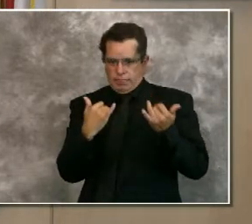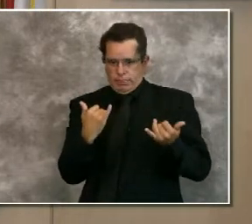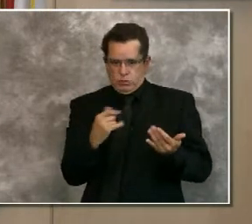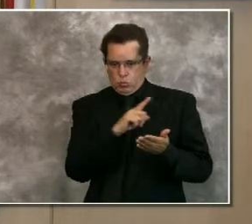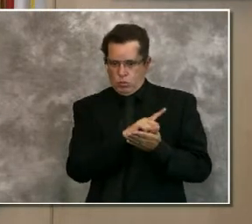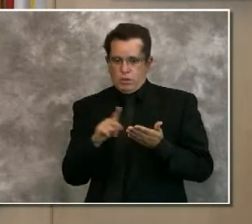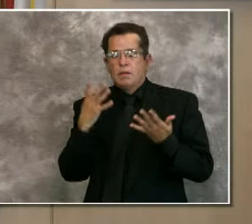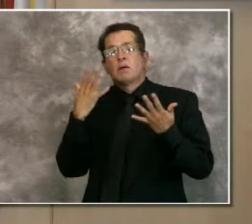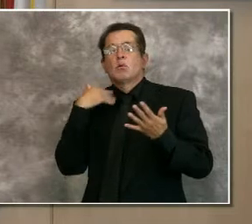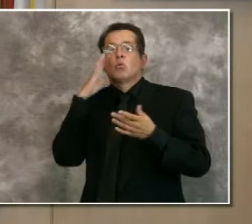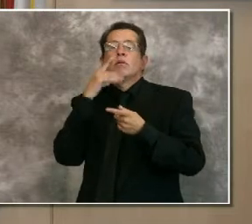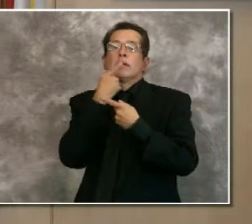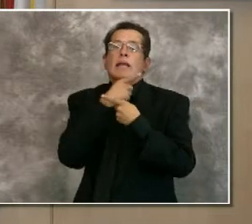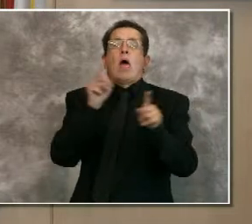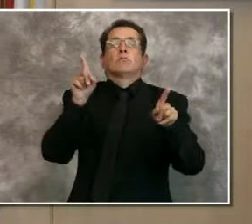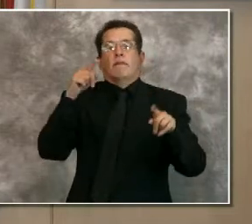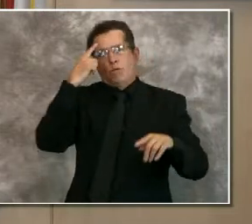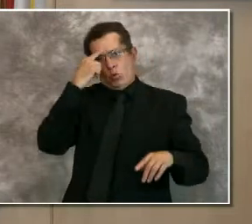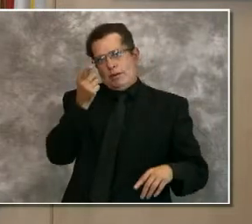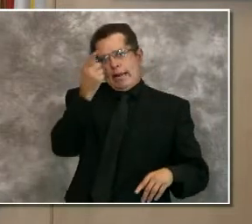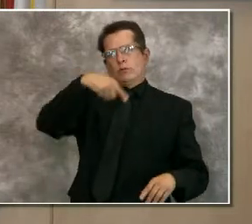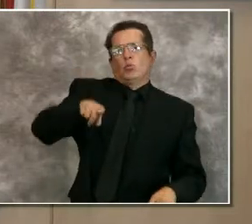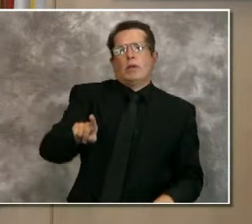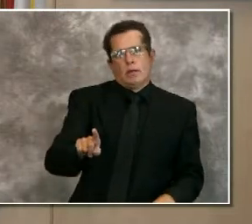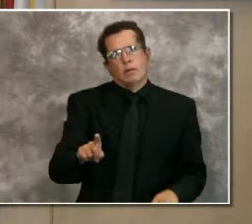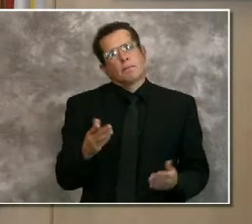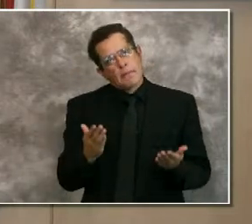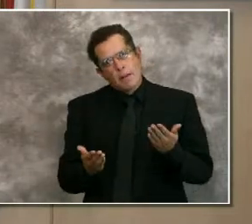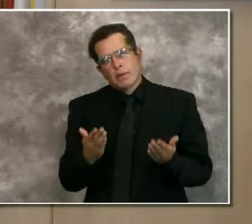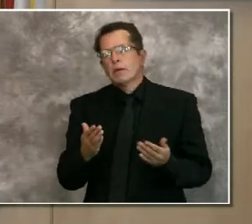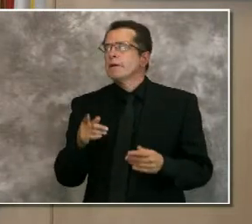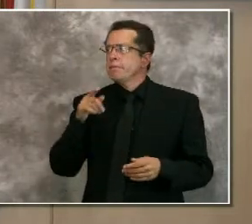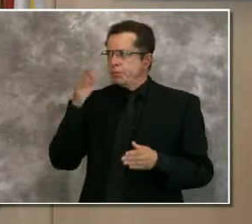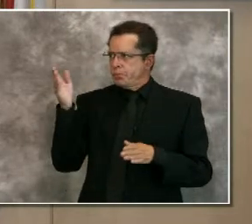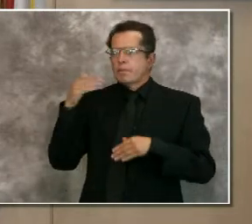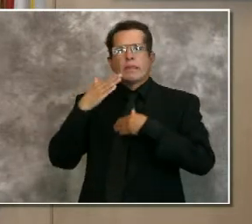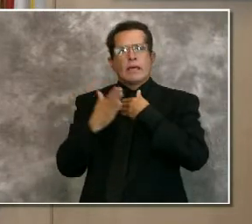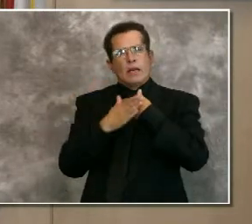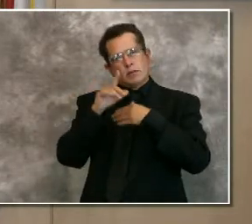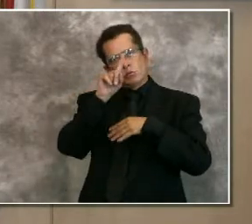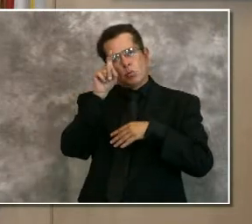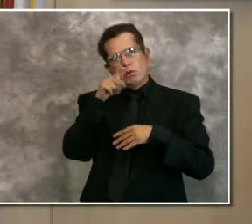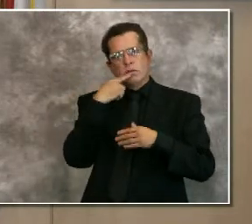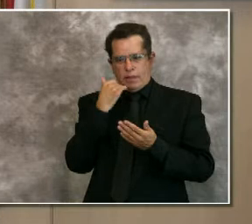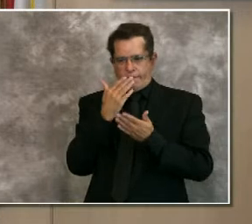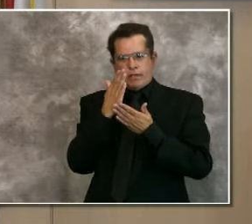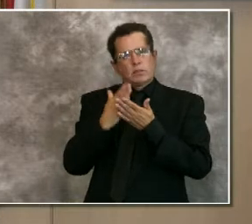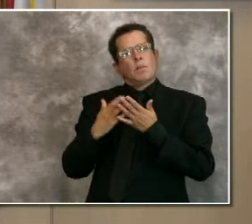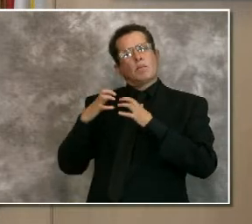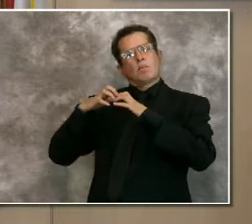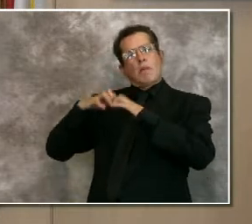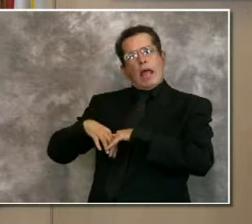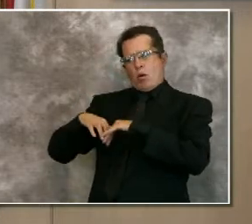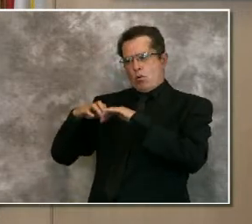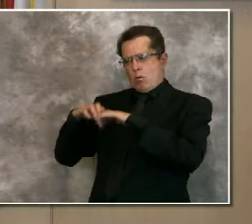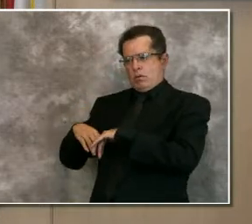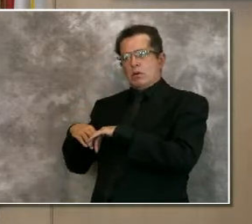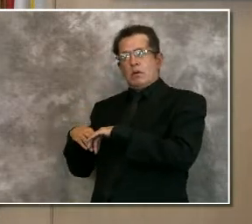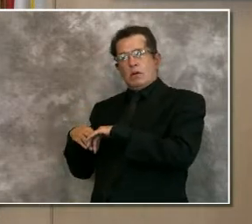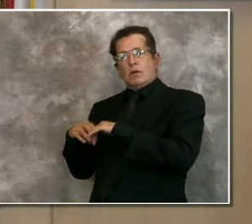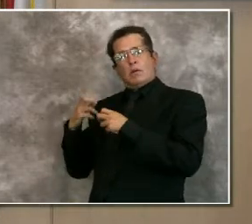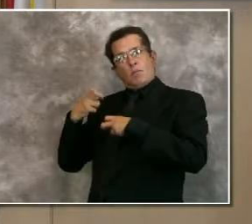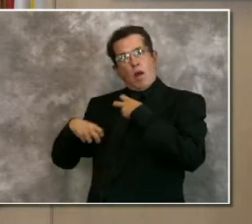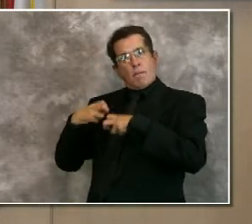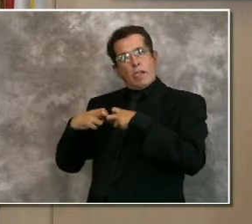week. And the follow-up question is, you have previously said that past glitches that caused reporting delays had been resolved. What